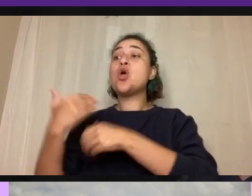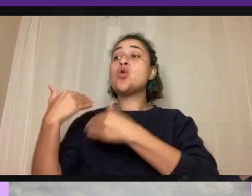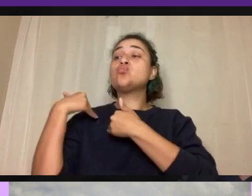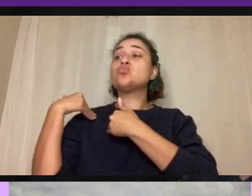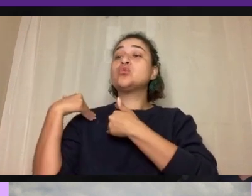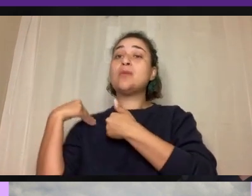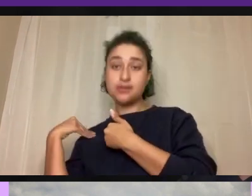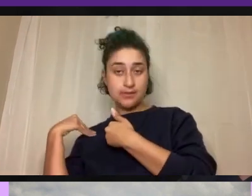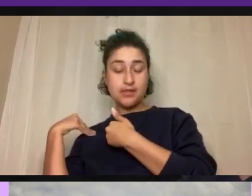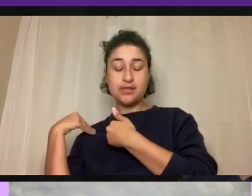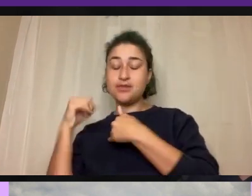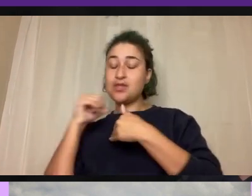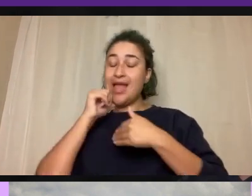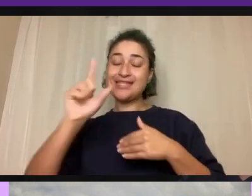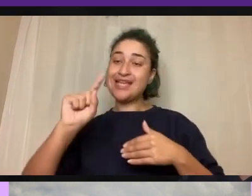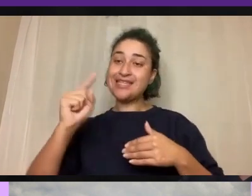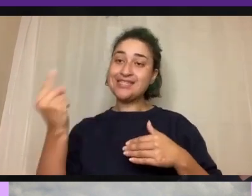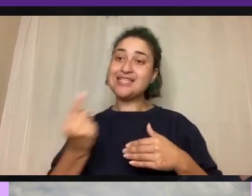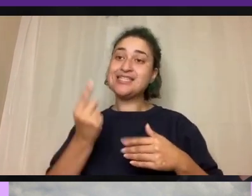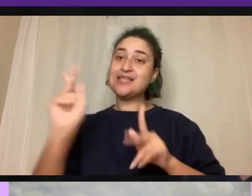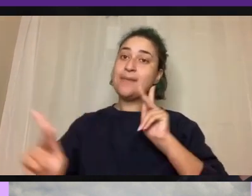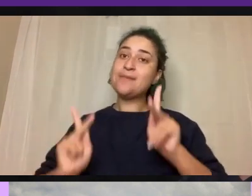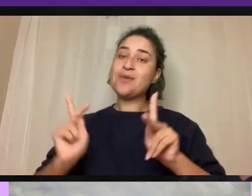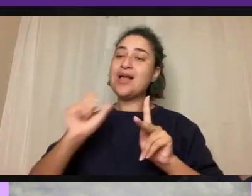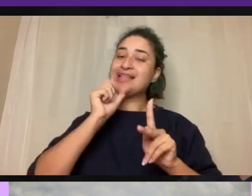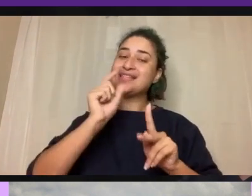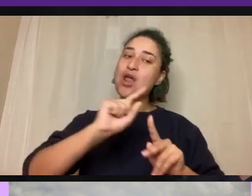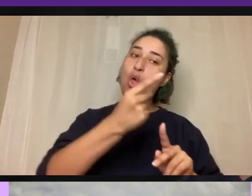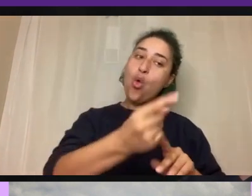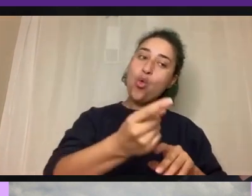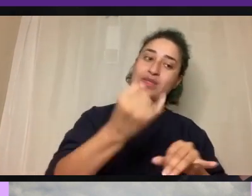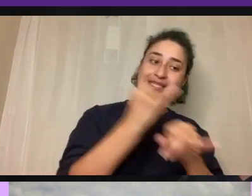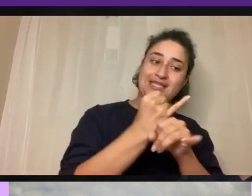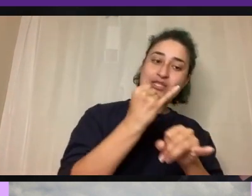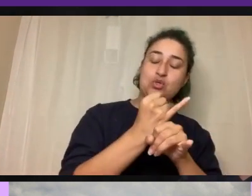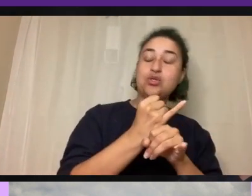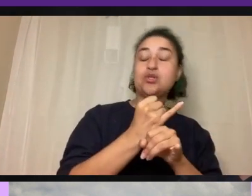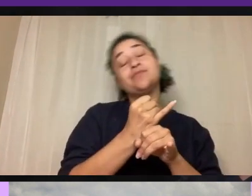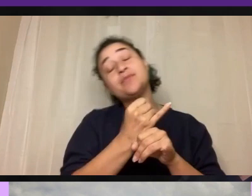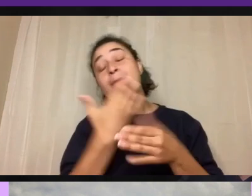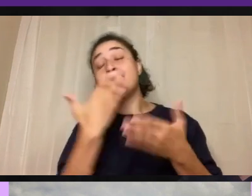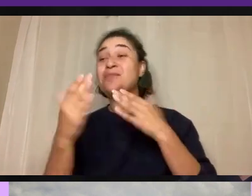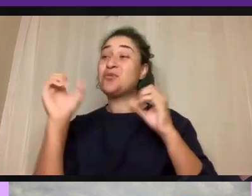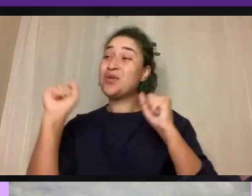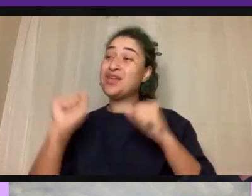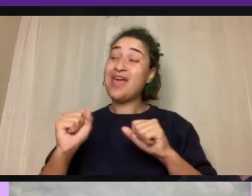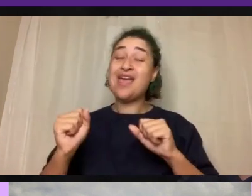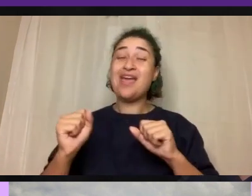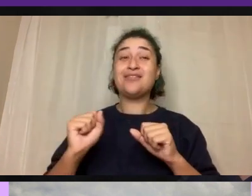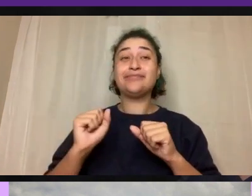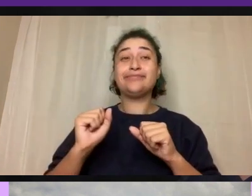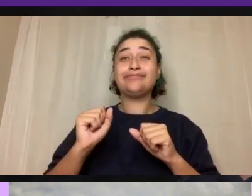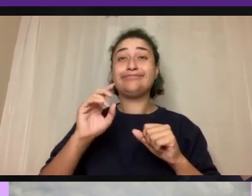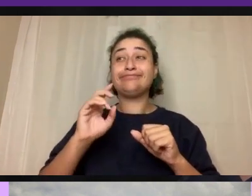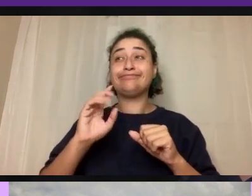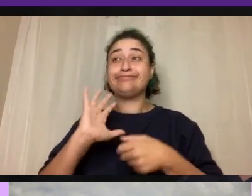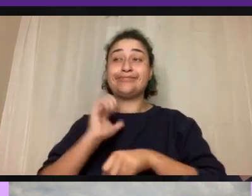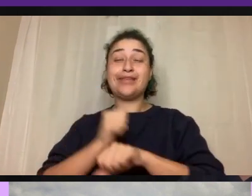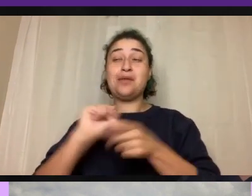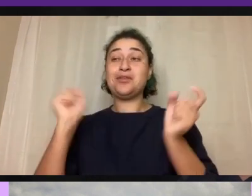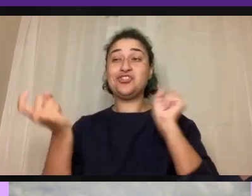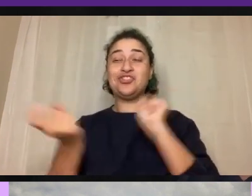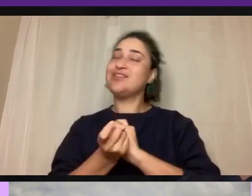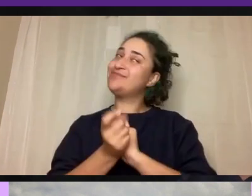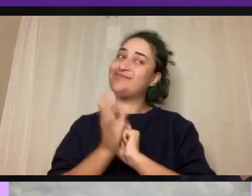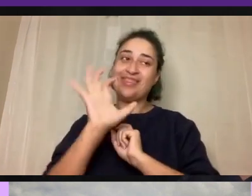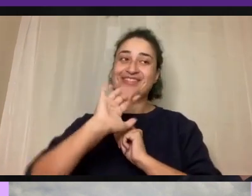the people, it's definitely not the institutions, although maybe we can make some change, I don't know, that's another conversation.